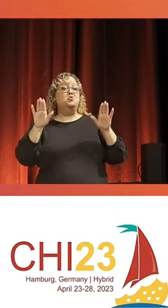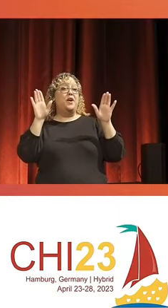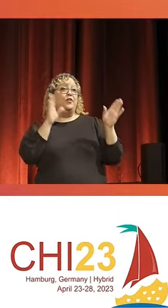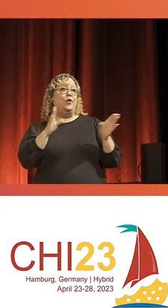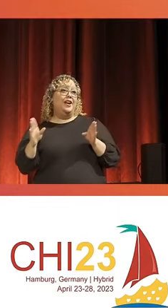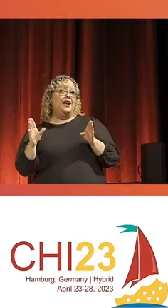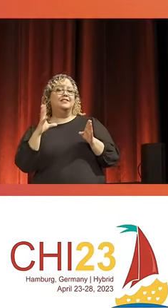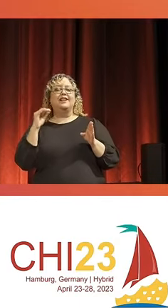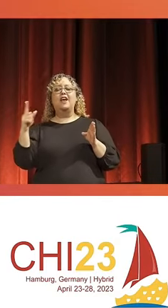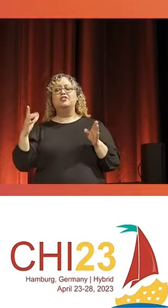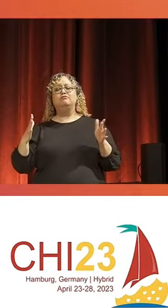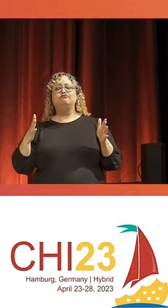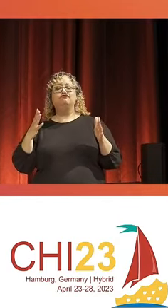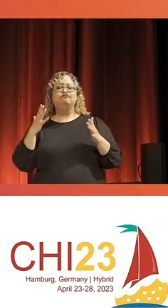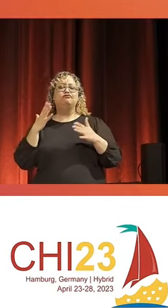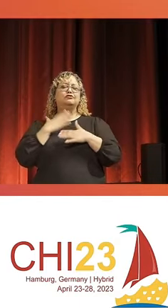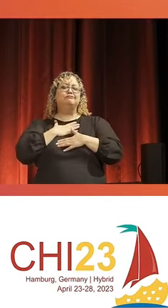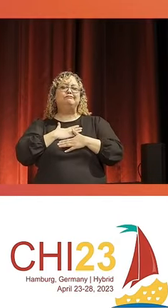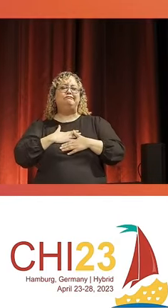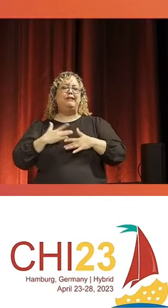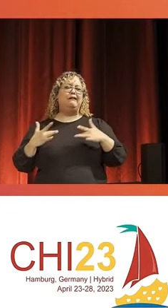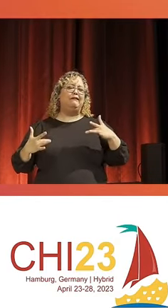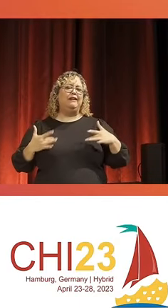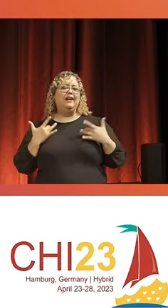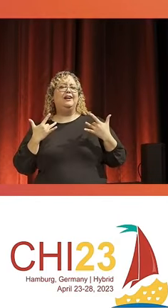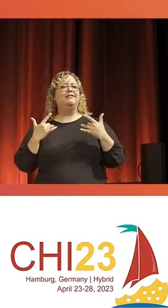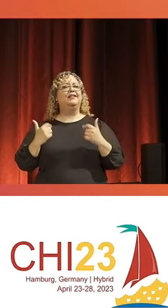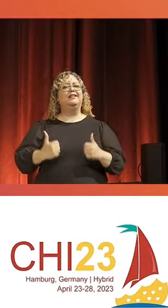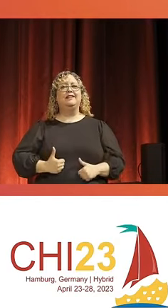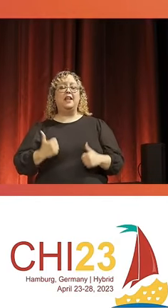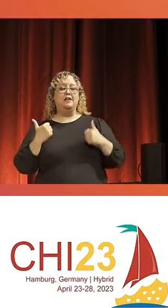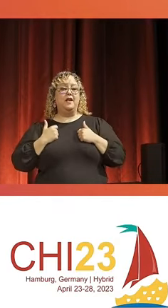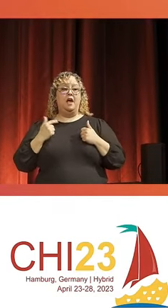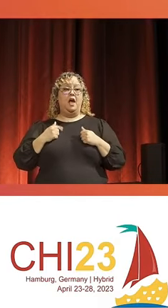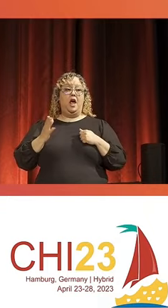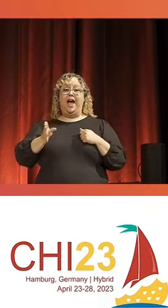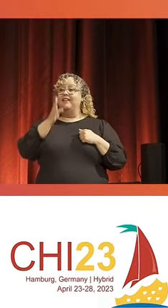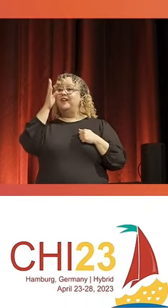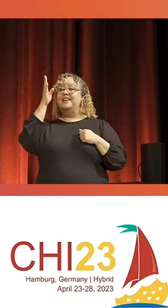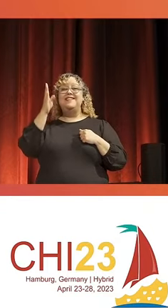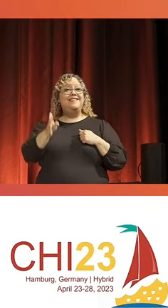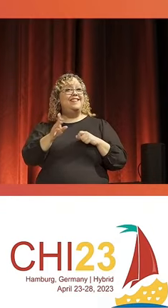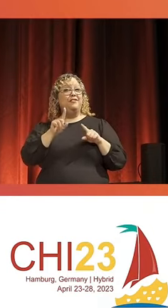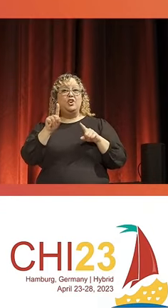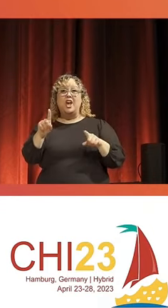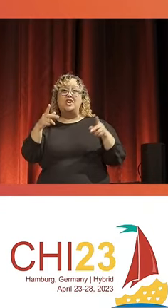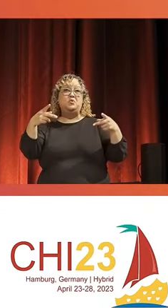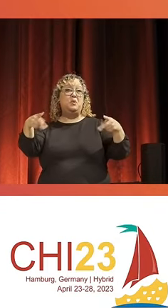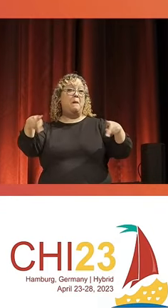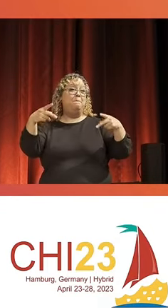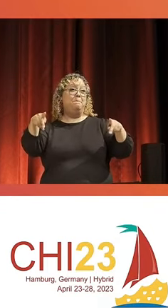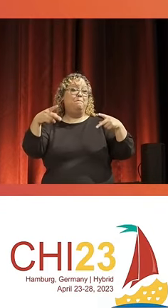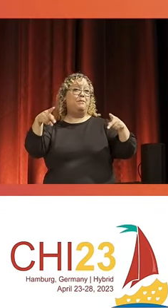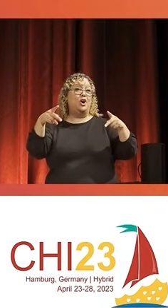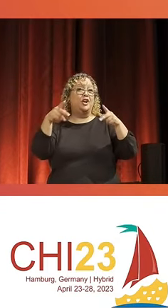joy for life is stunning. I have never been to a party where both of you have not outlasted me by hours.